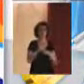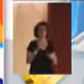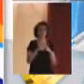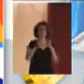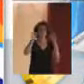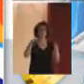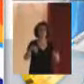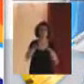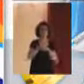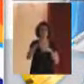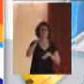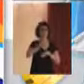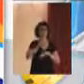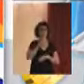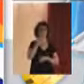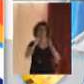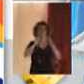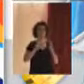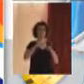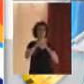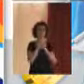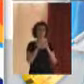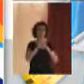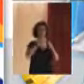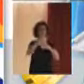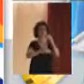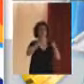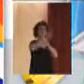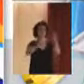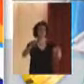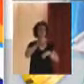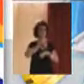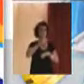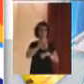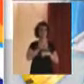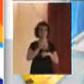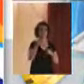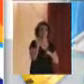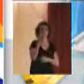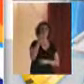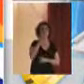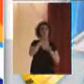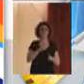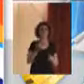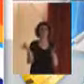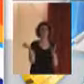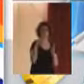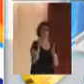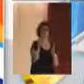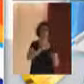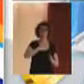example, people and patients, and see how his patients evolve and introduce